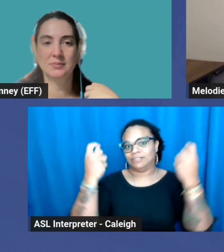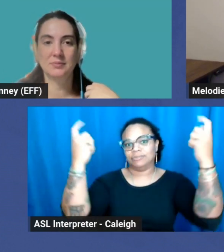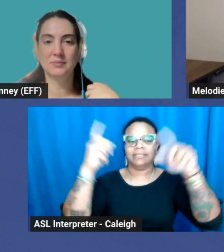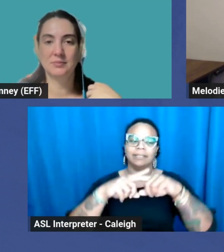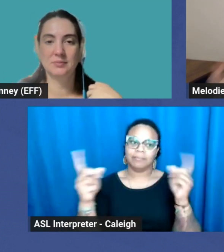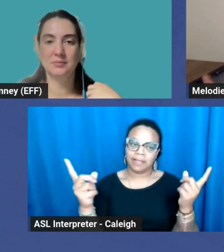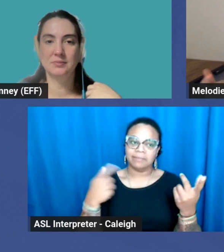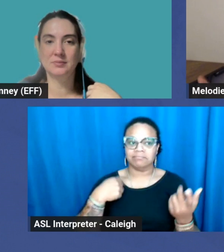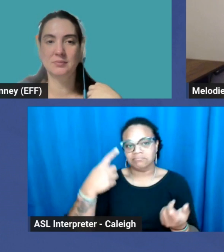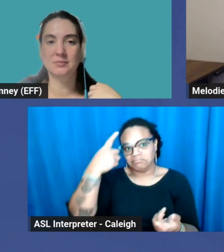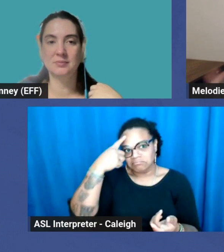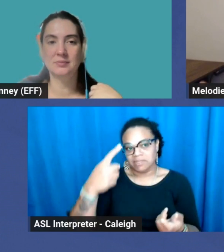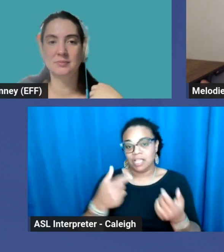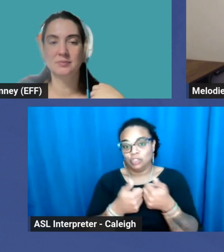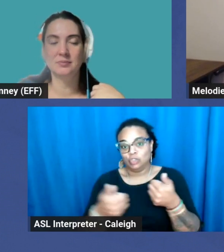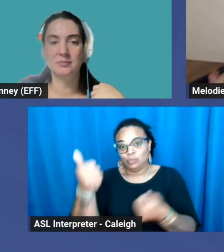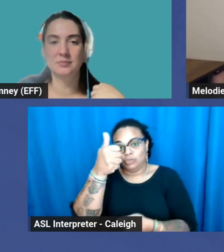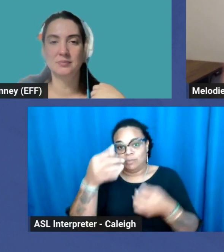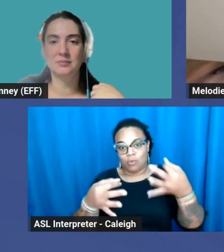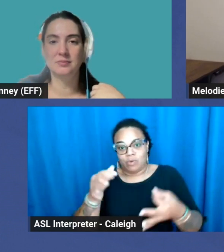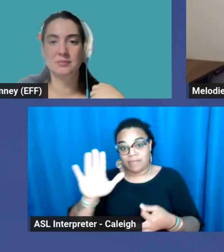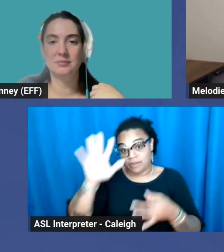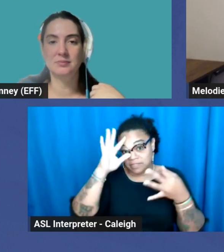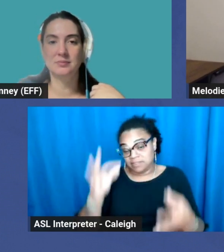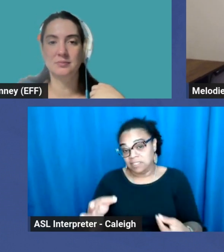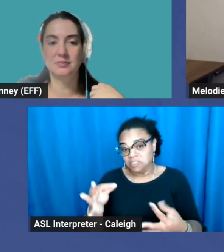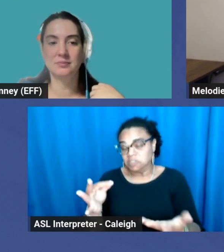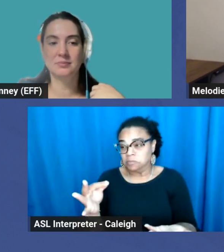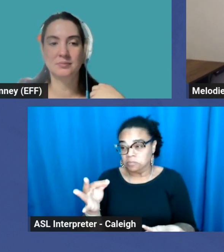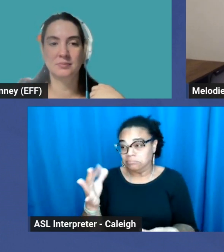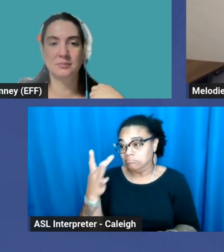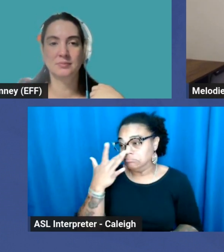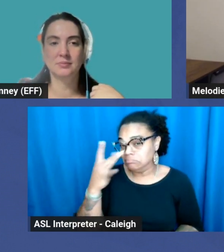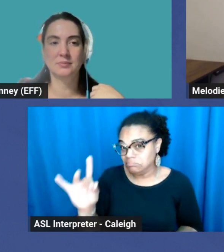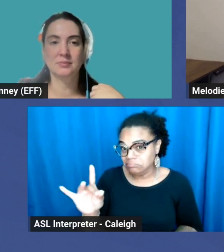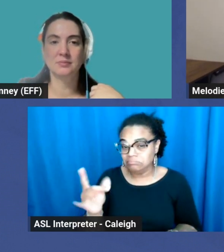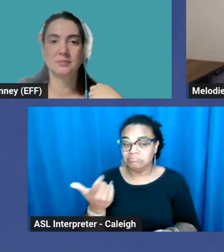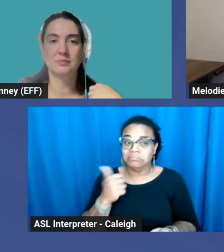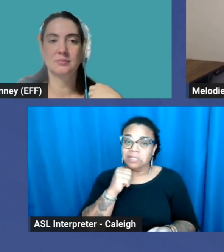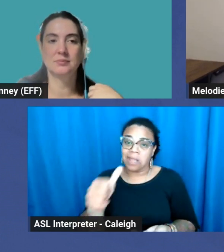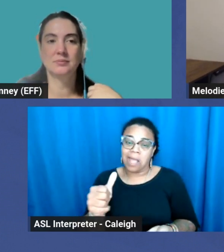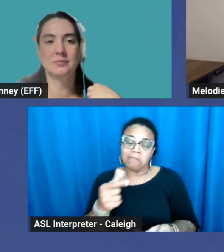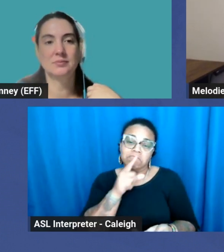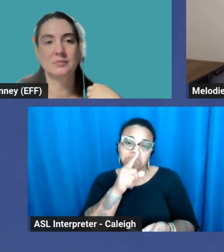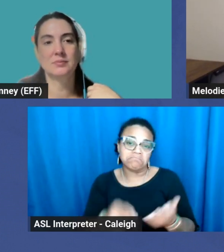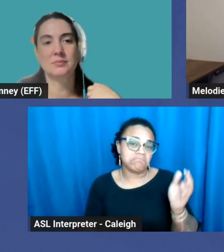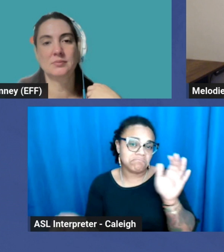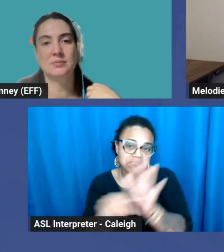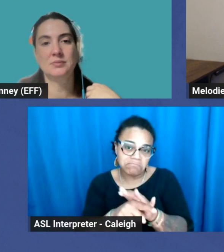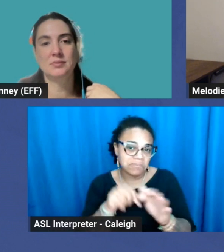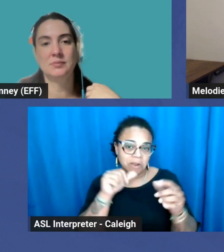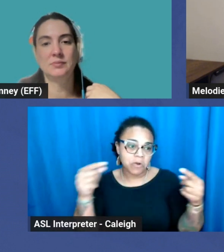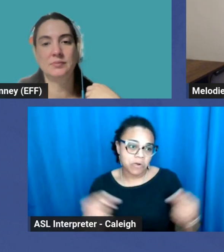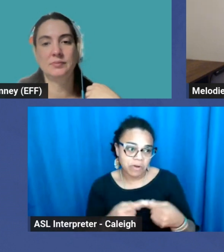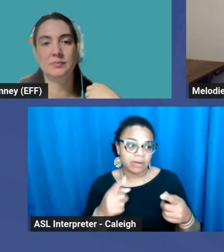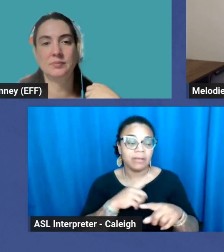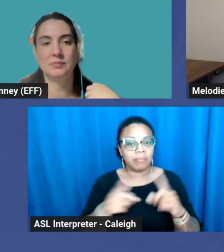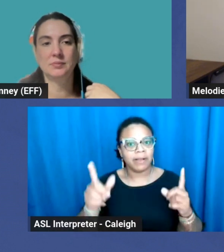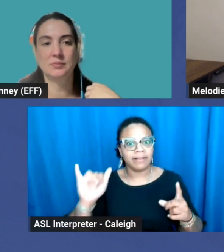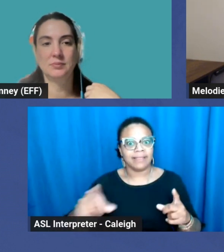that was interesting and wasn't necessarily detrimental, right? But really called for us to kind